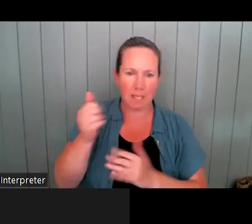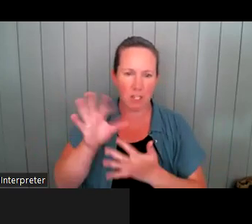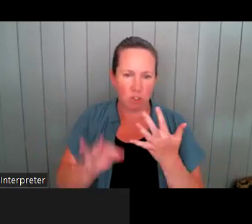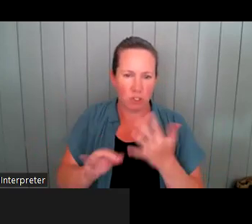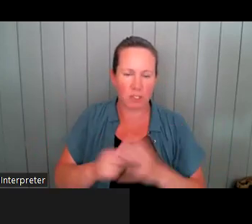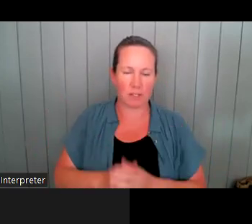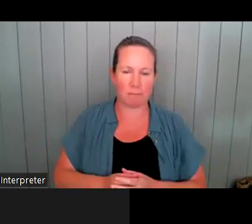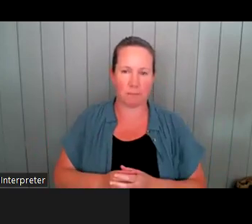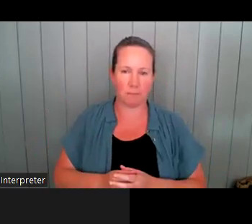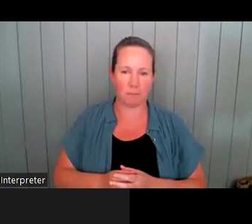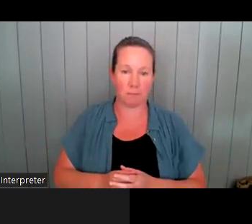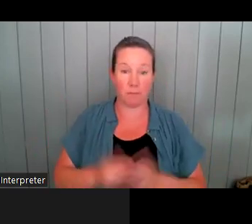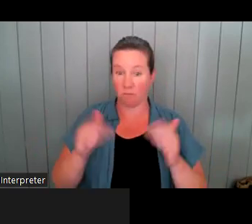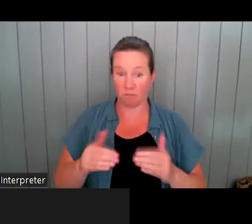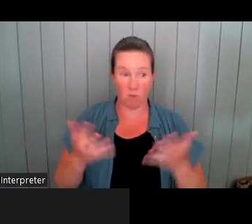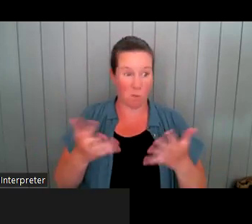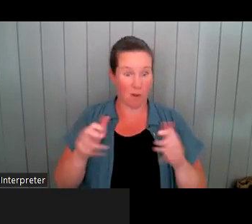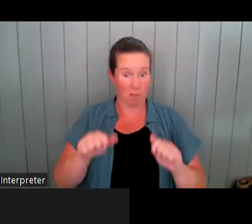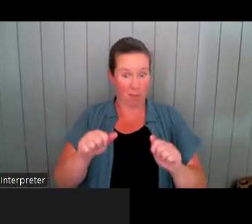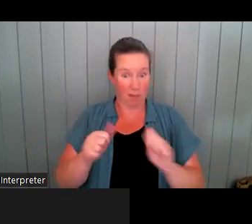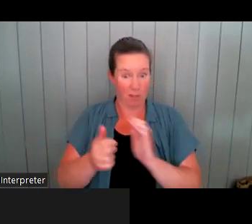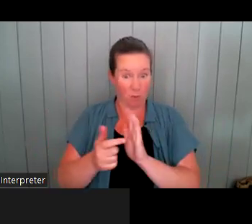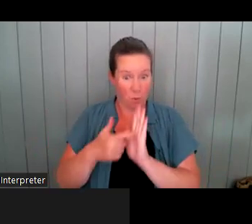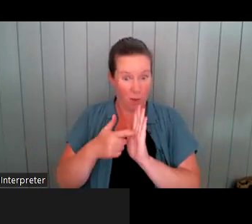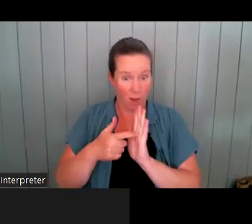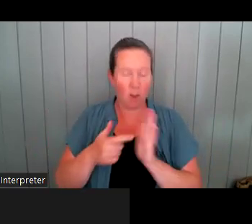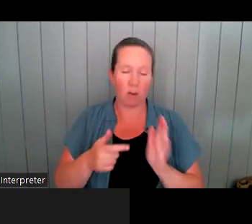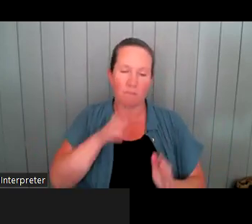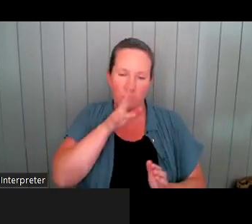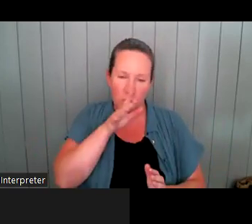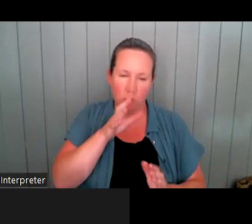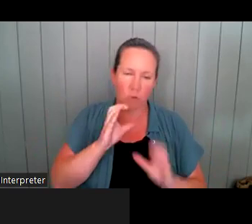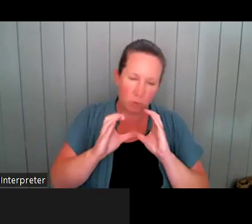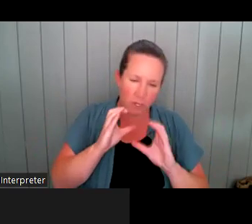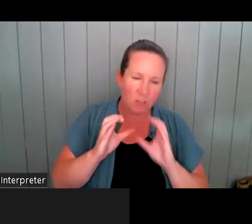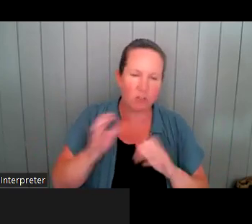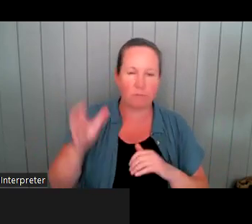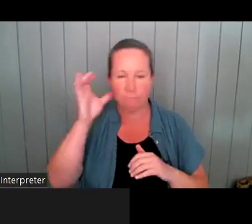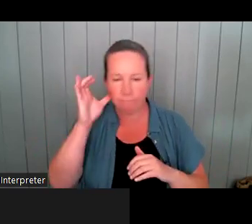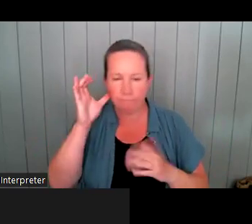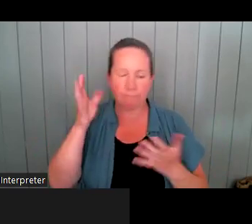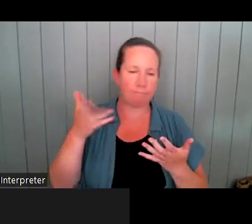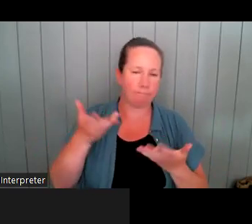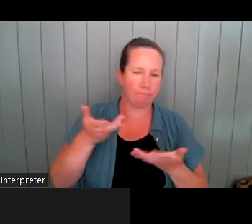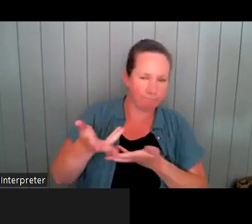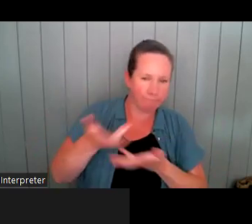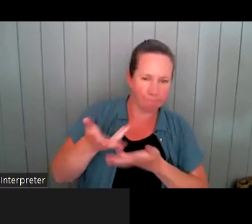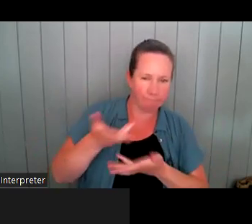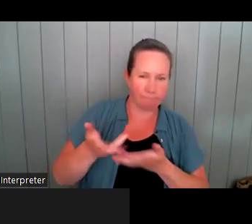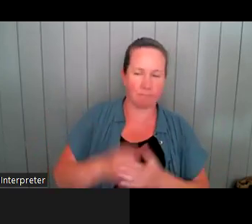Abilities, so verbal, communicate by speaking and listening what people have to say. So that's kind of self-explanatory.